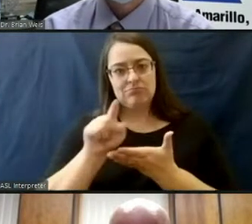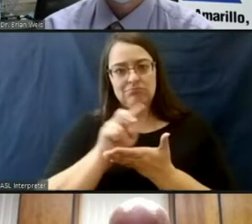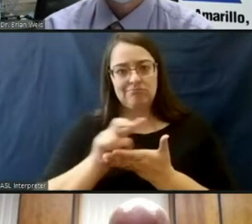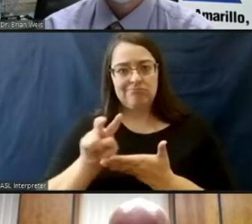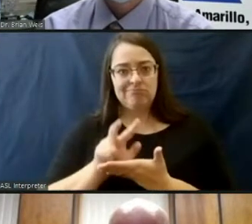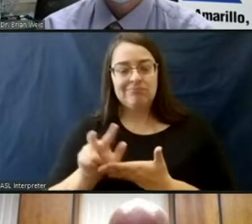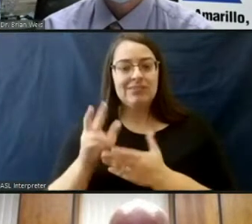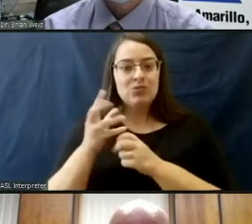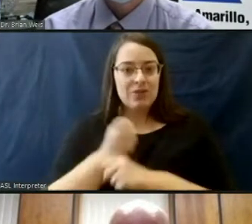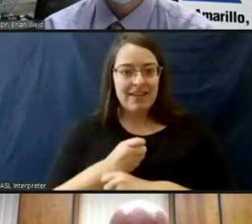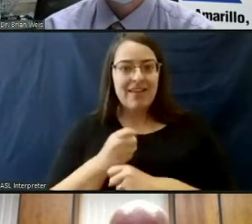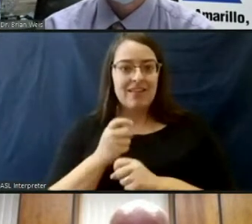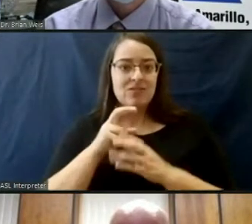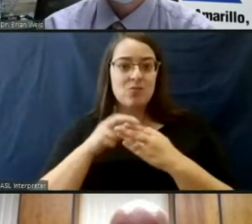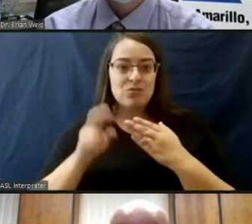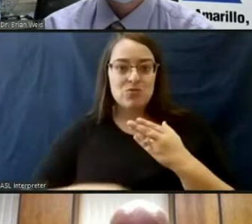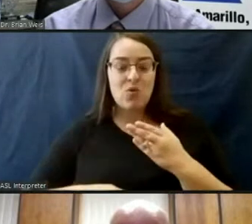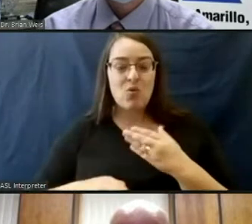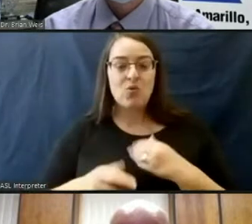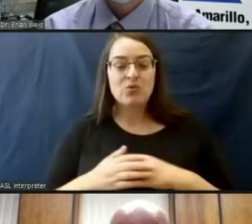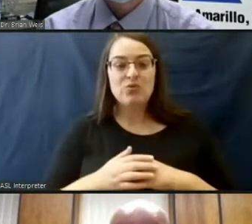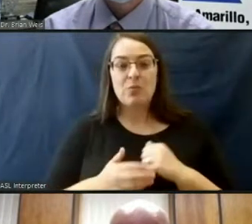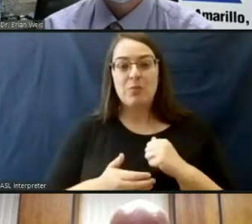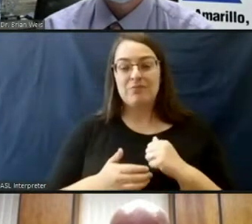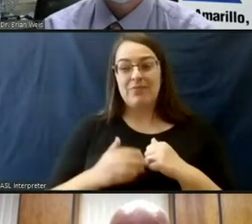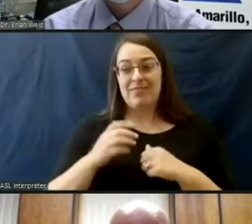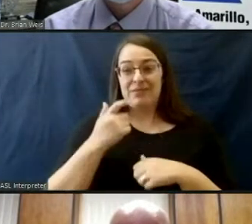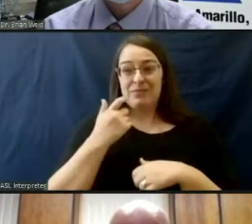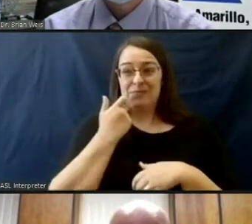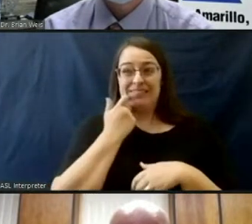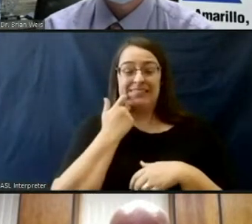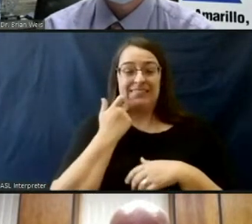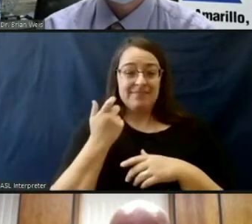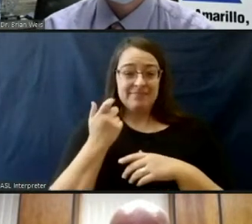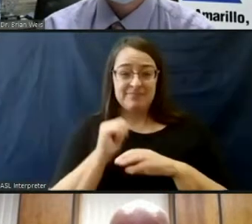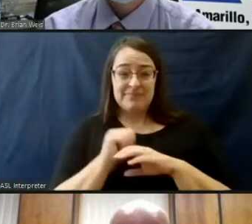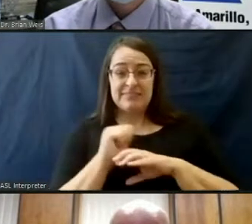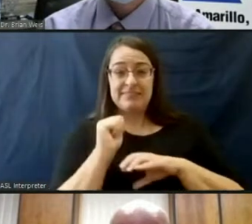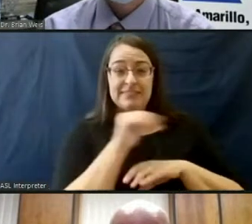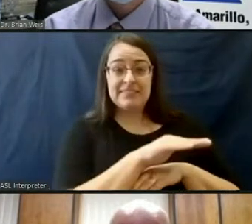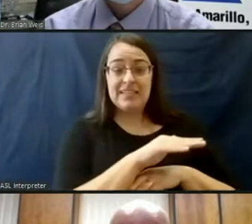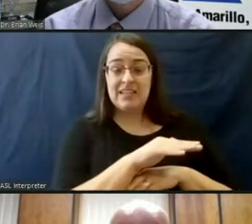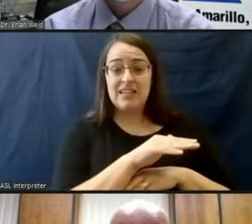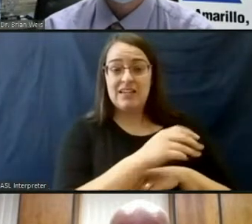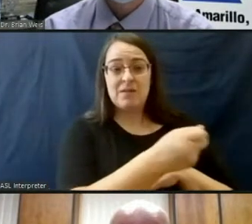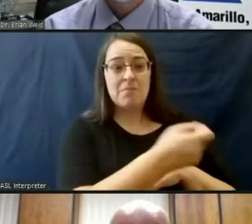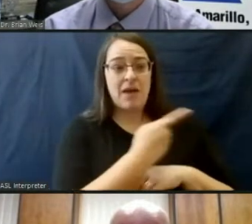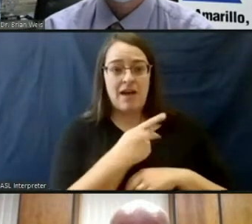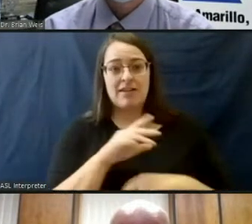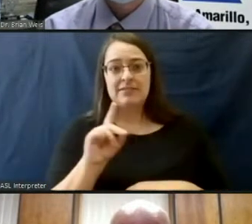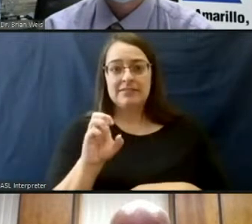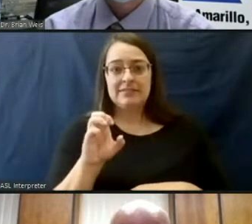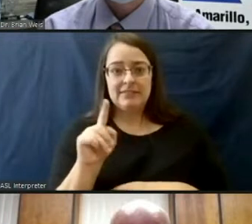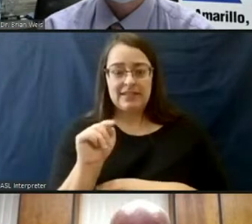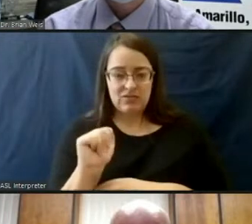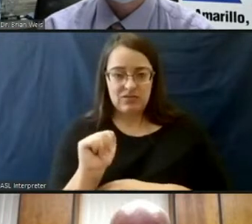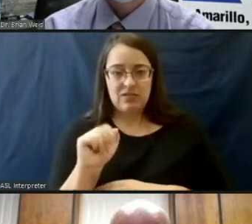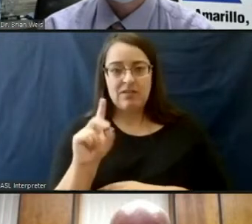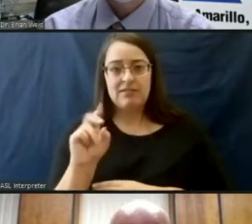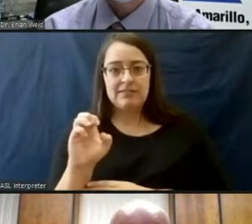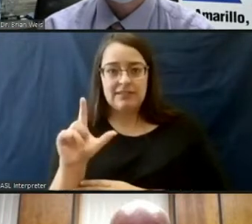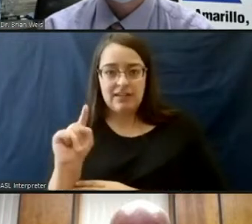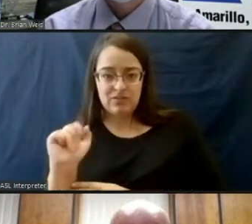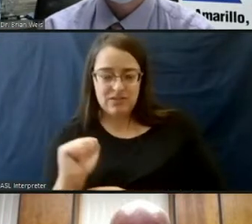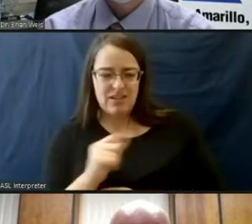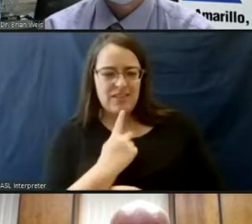last variant result testing that we sent back on several patients was all coming back with Delta. I believe the last batch had 1